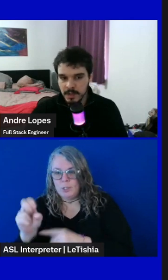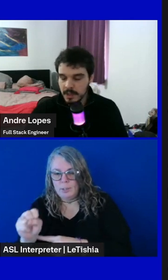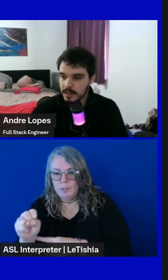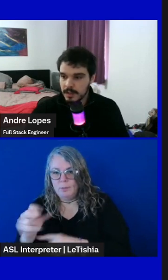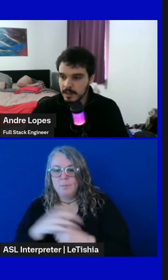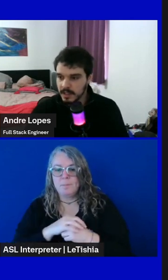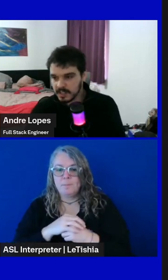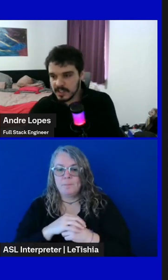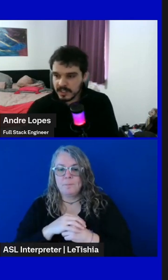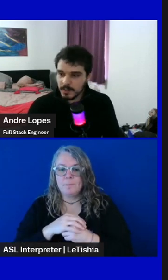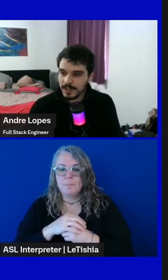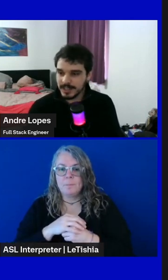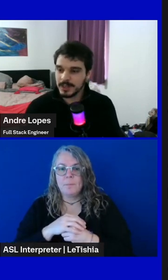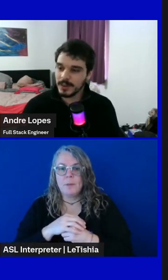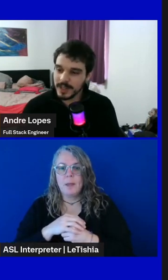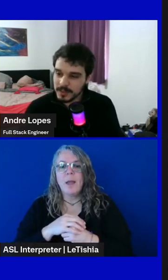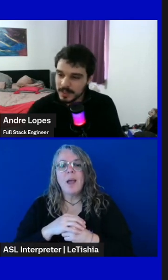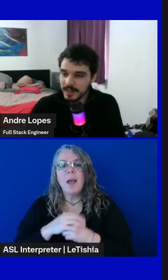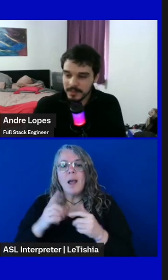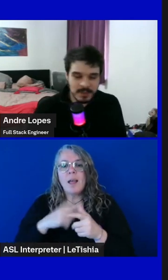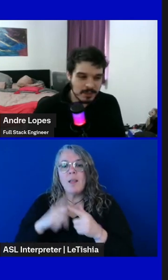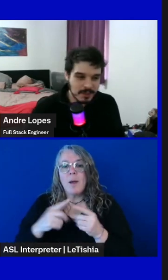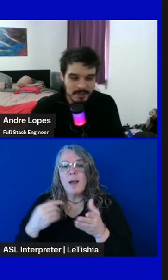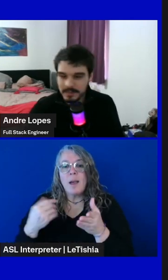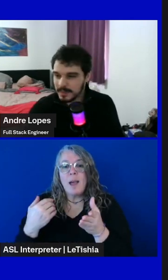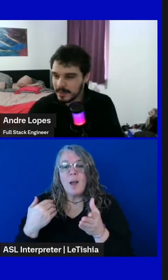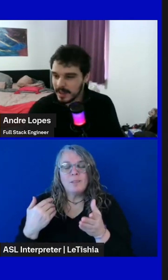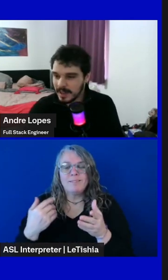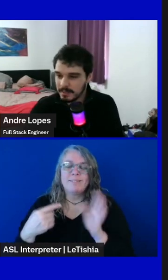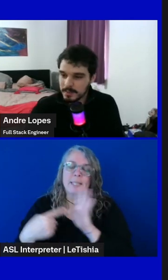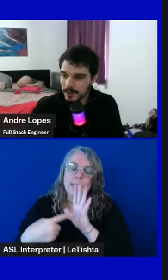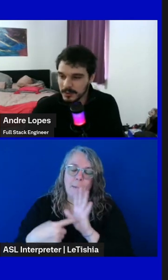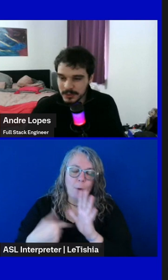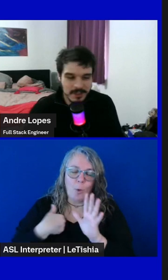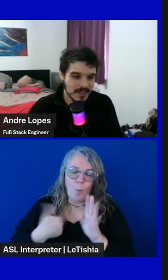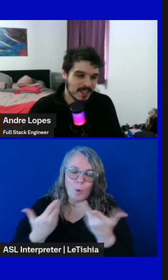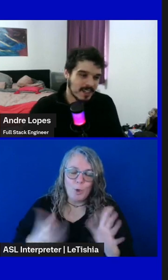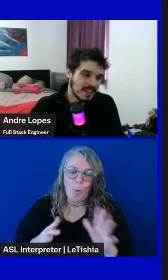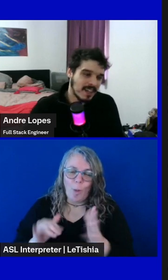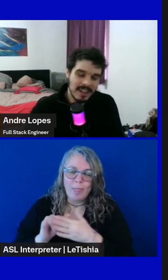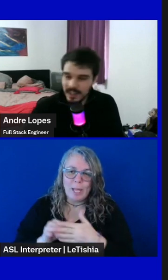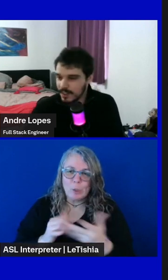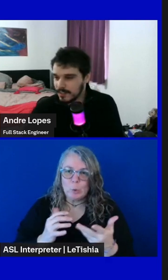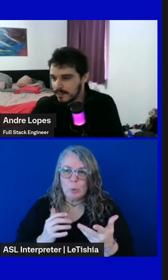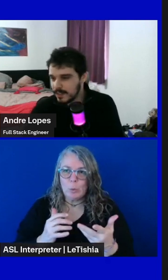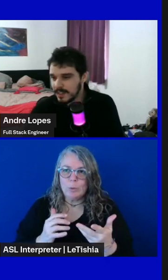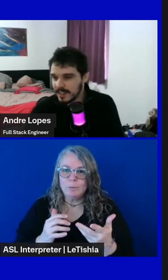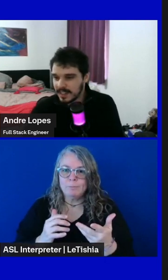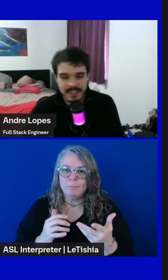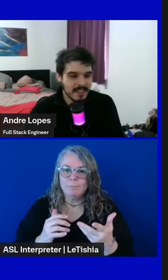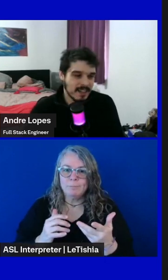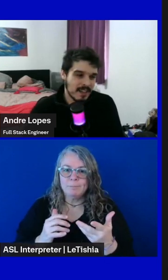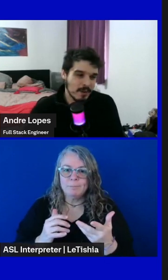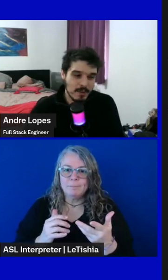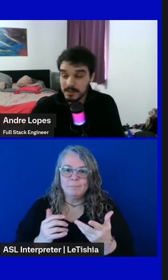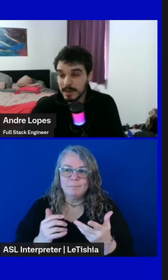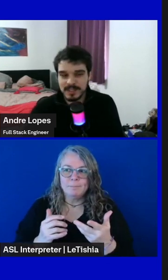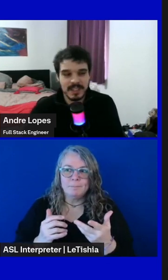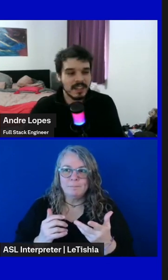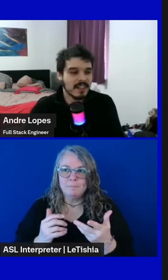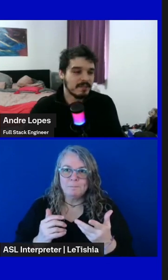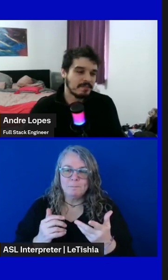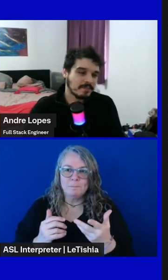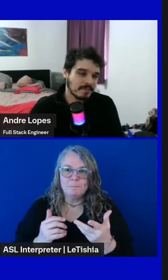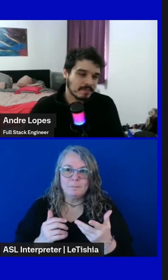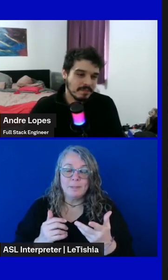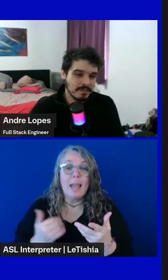throttling, because it's a demo, and we don't want to be able to be prone to a lot of requests by